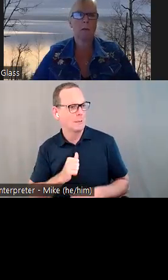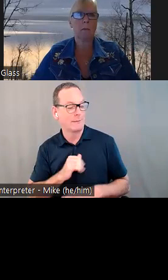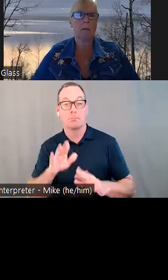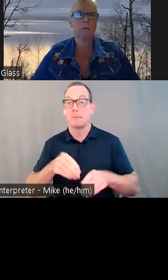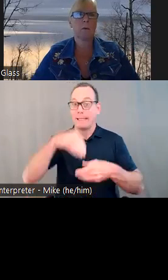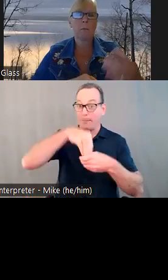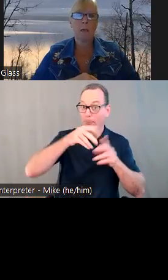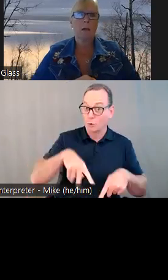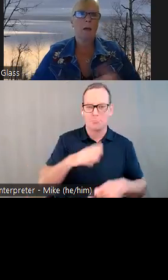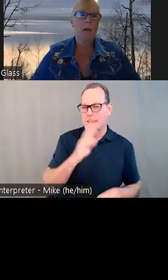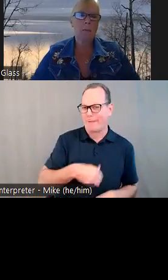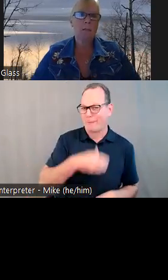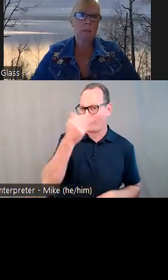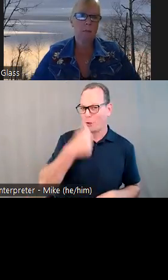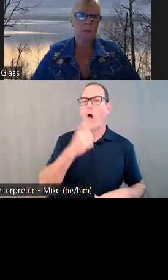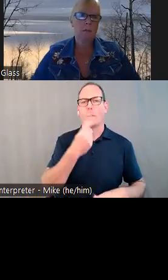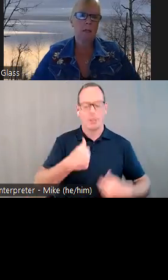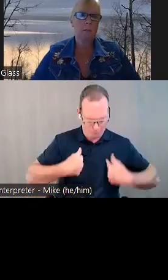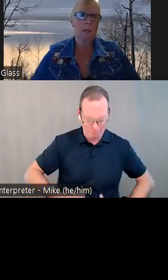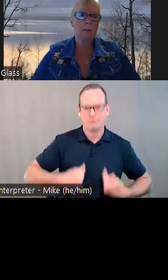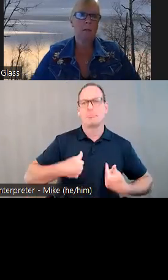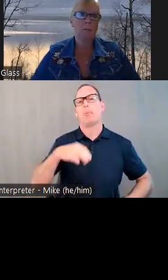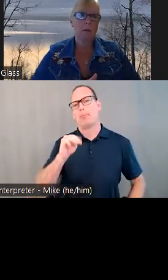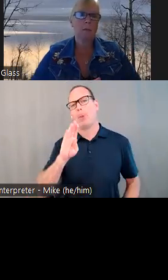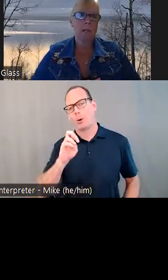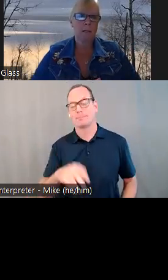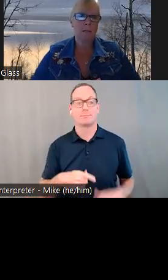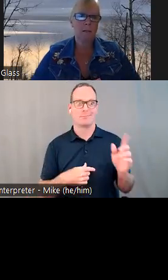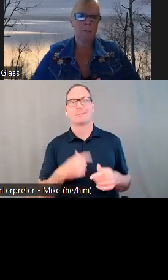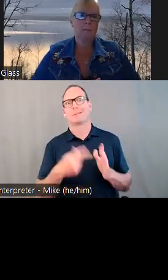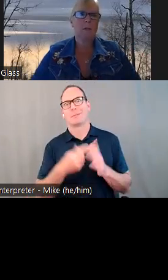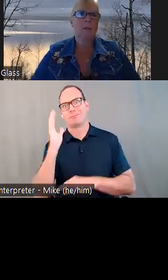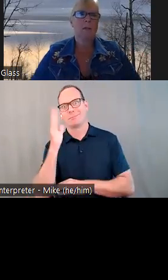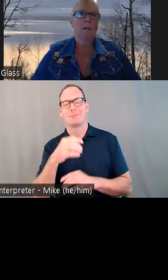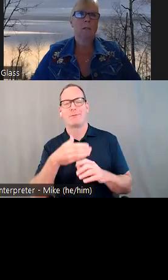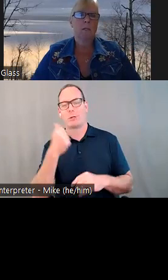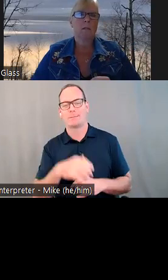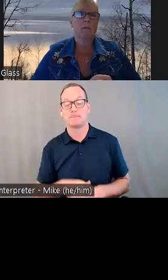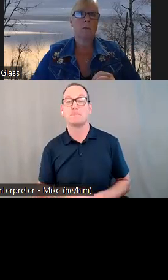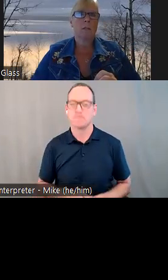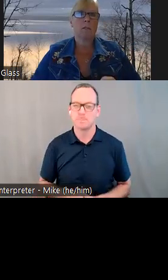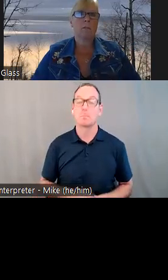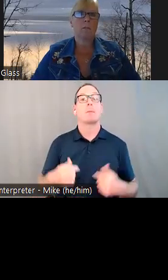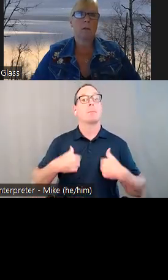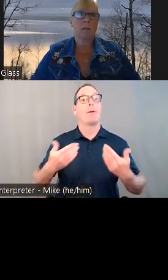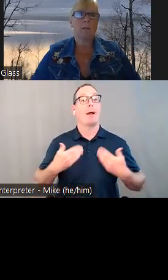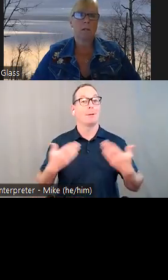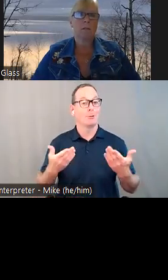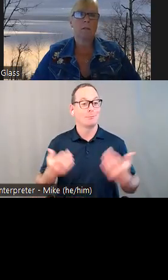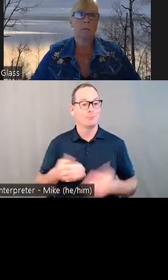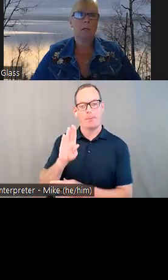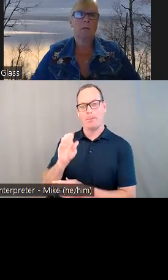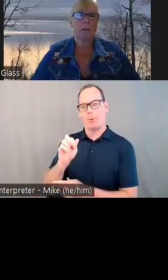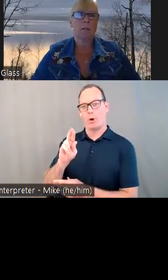do webinars. So I'm happy to be with you today. My name is Barb Glass. I'm the Executive Director of the College